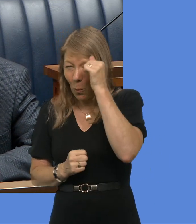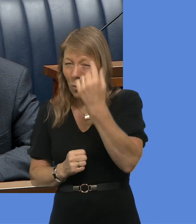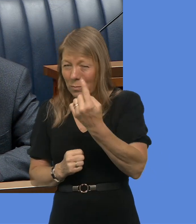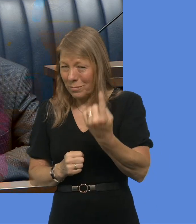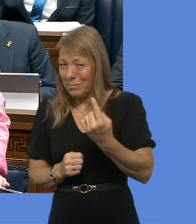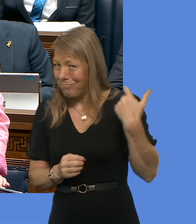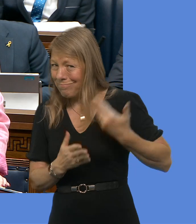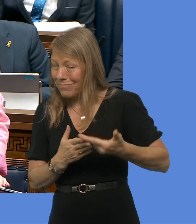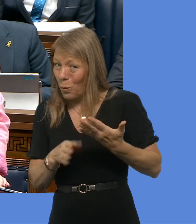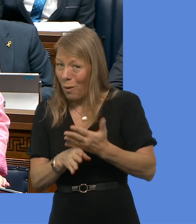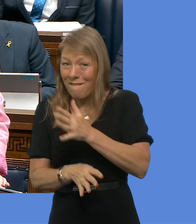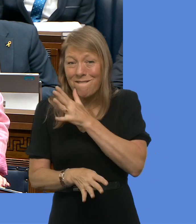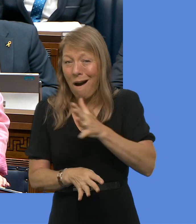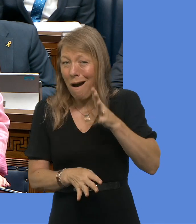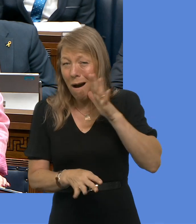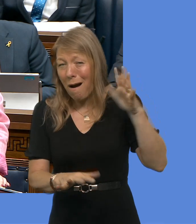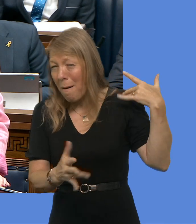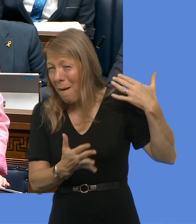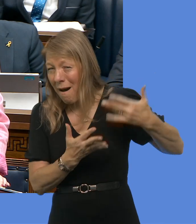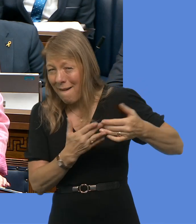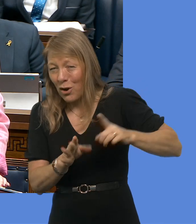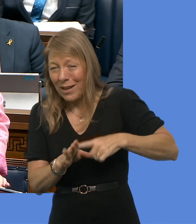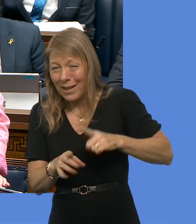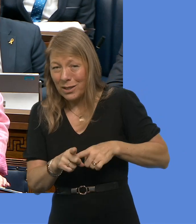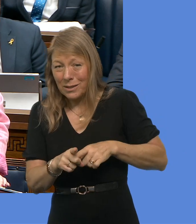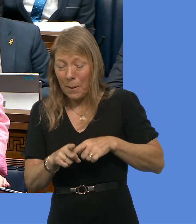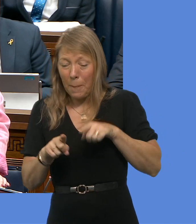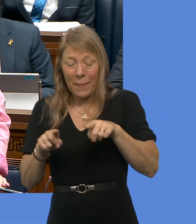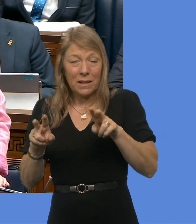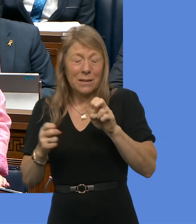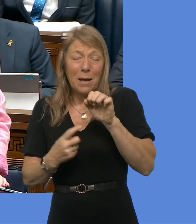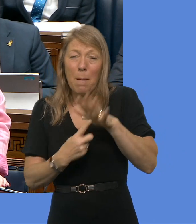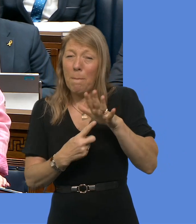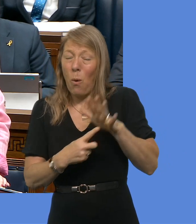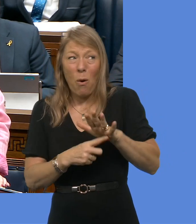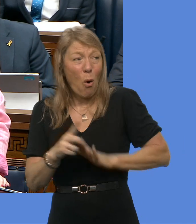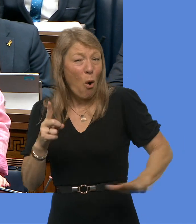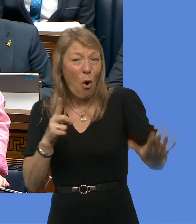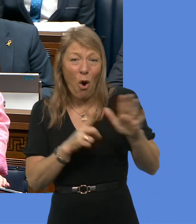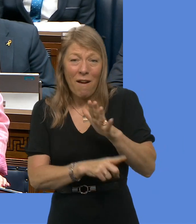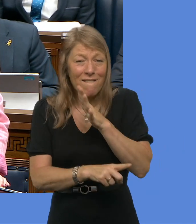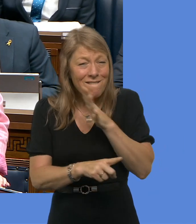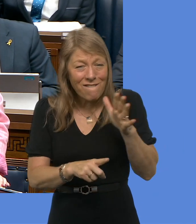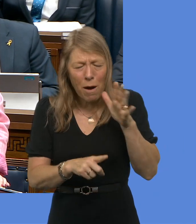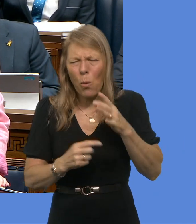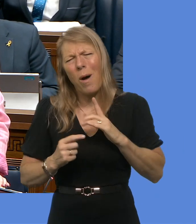how important this issue is to the entire of the farming community, but also to vets, not just in terms of agriculture, but in terms of domestic pets as